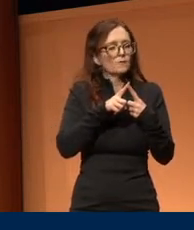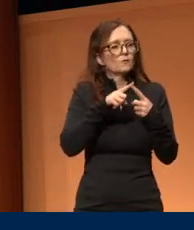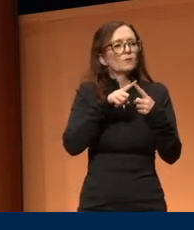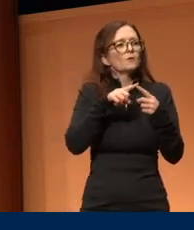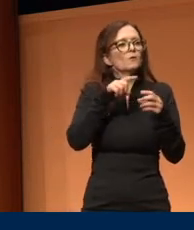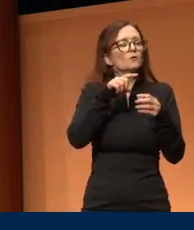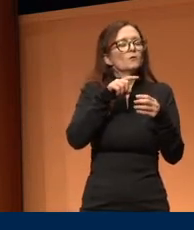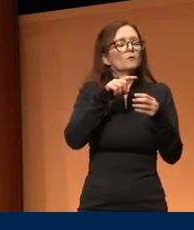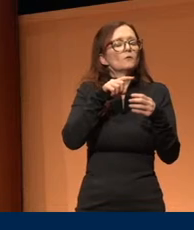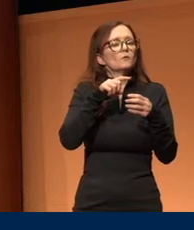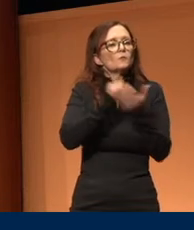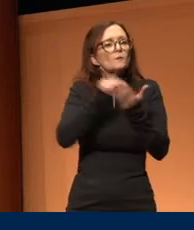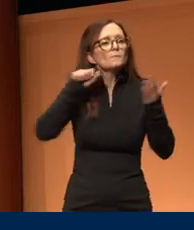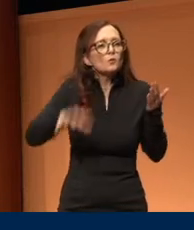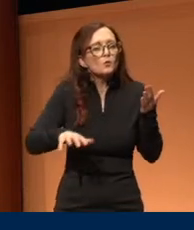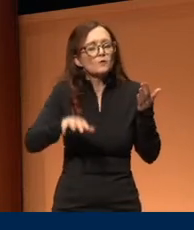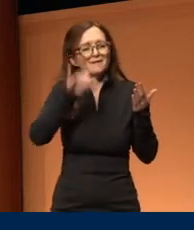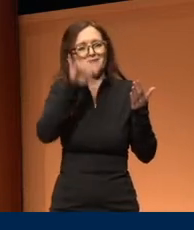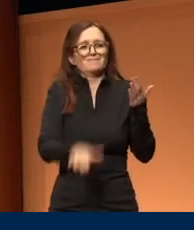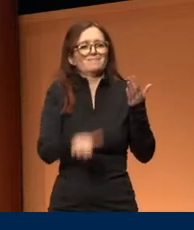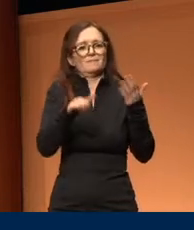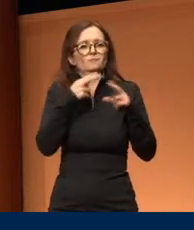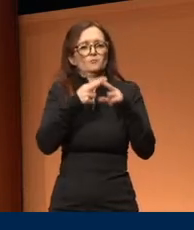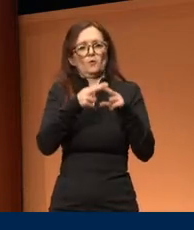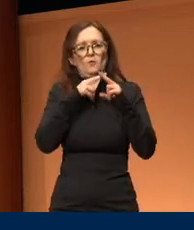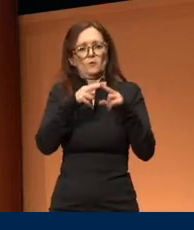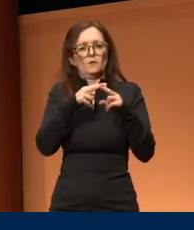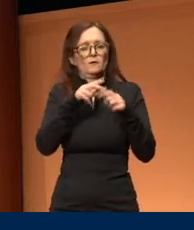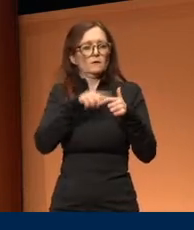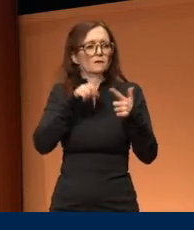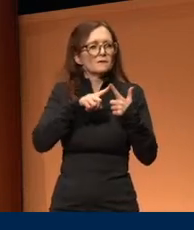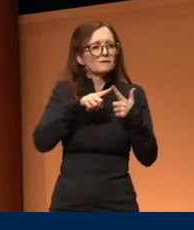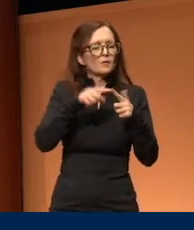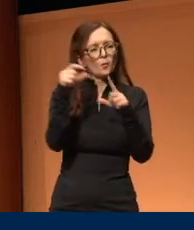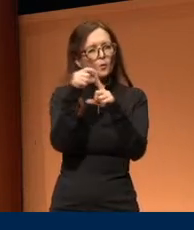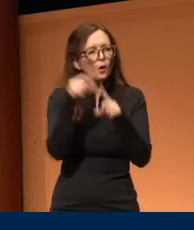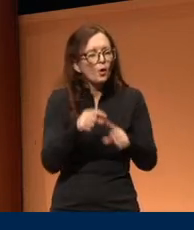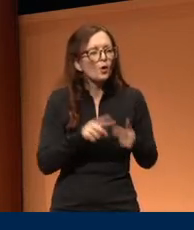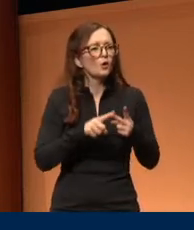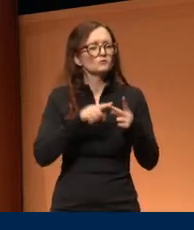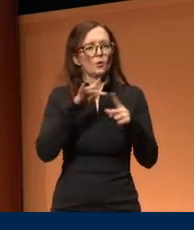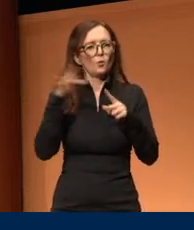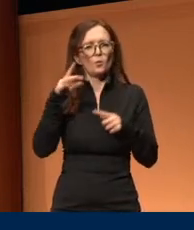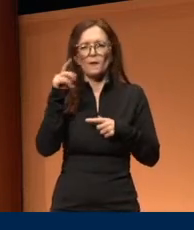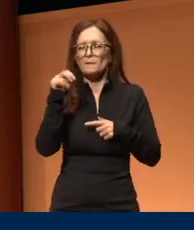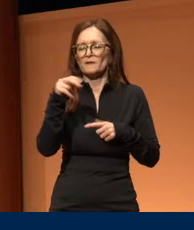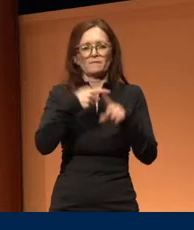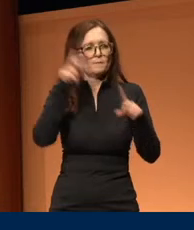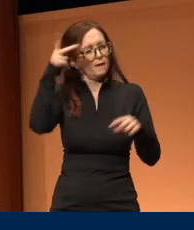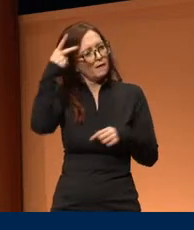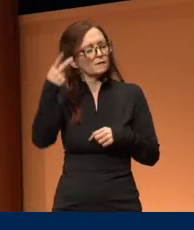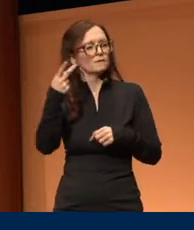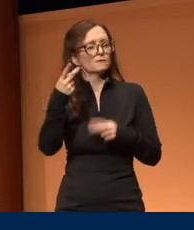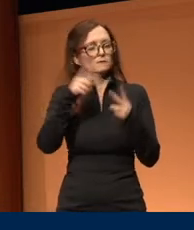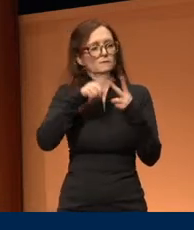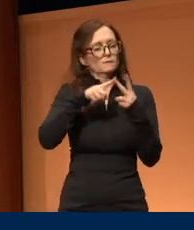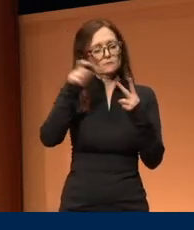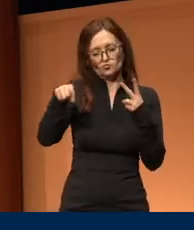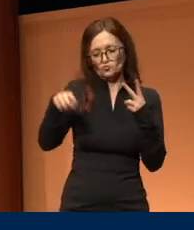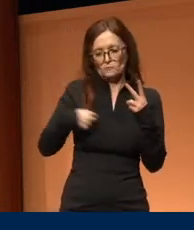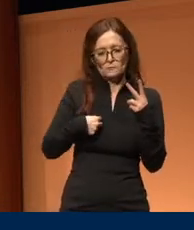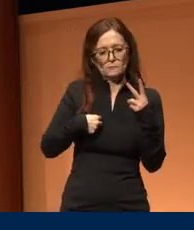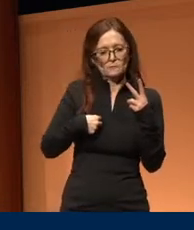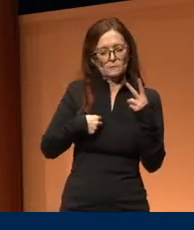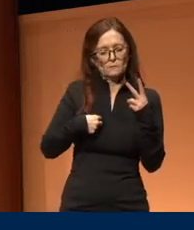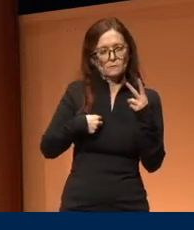politics, both literal and metaphorical, blades, guns, and crucially, money. Two, we should